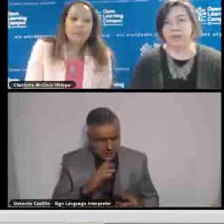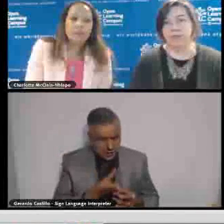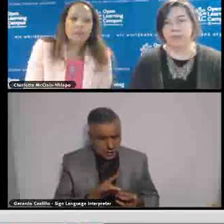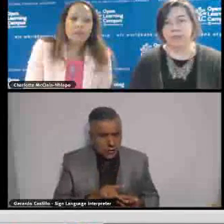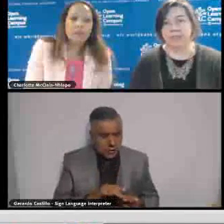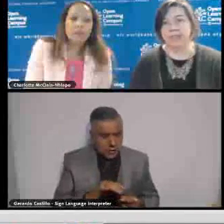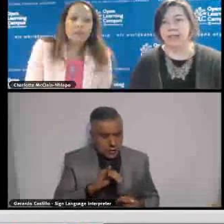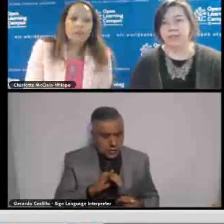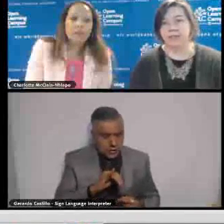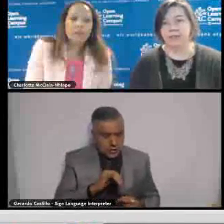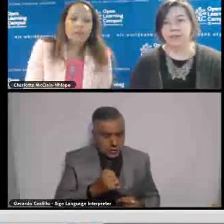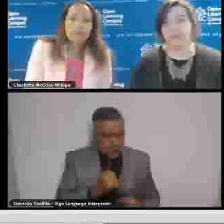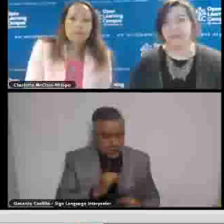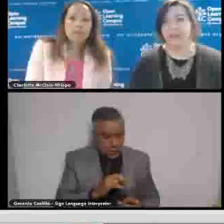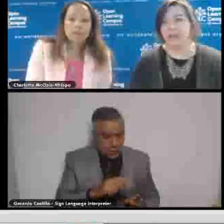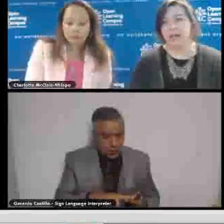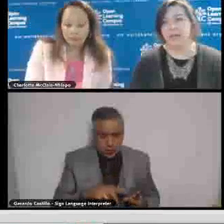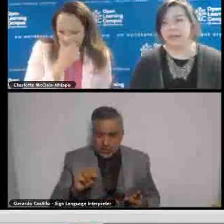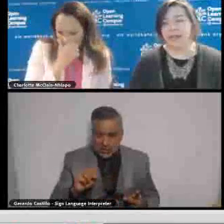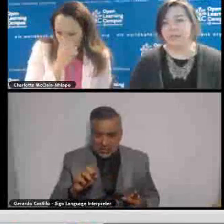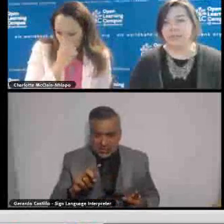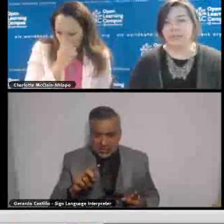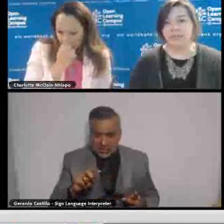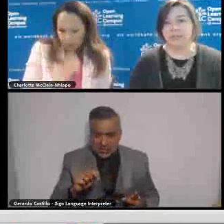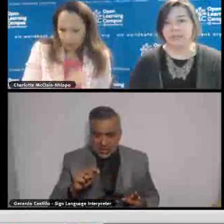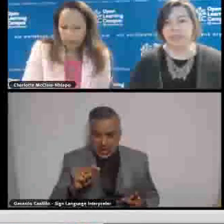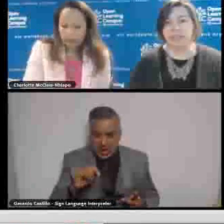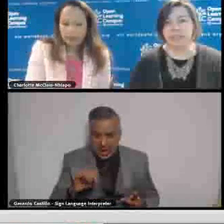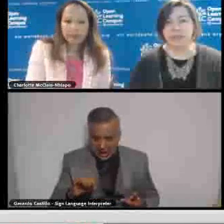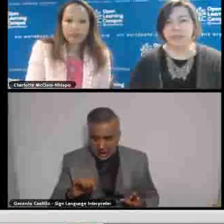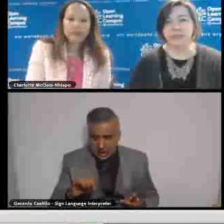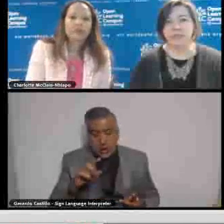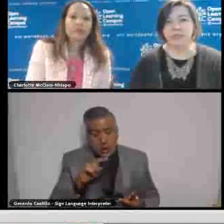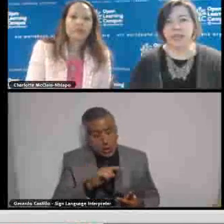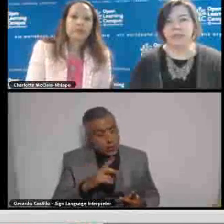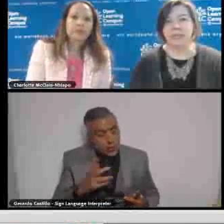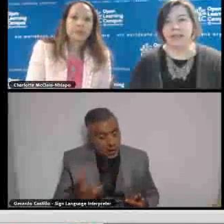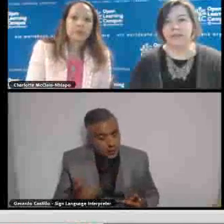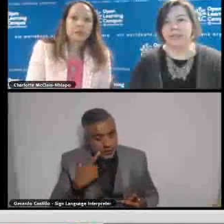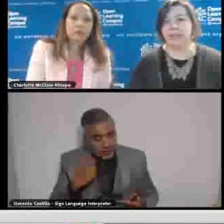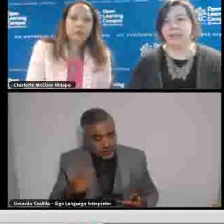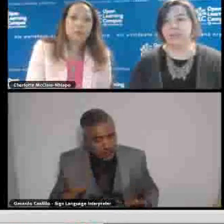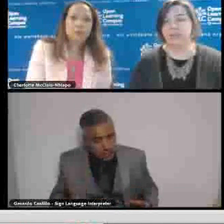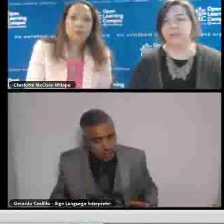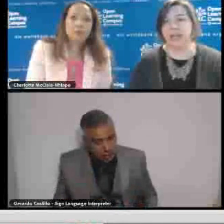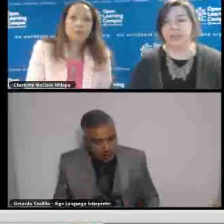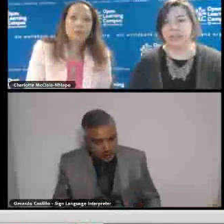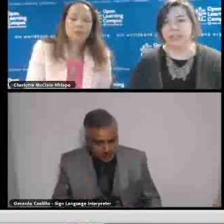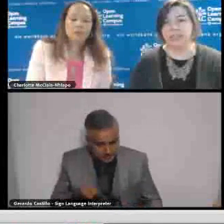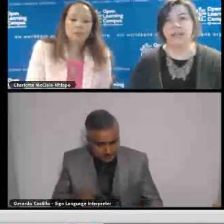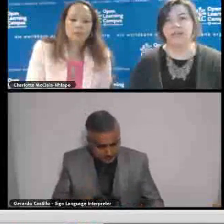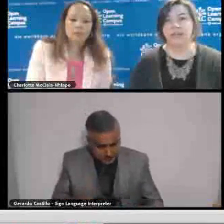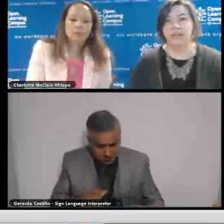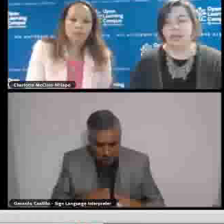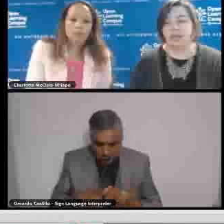to the Sendai framework, that was completely due to the lobbying, advocacy, and all of the evidence